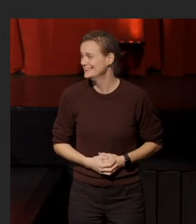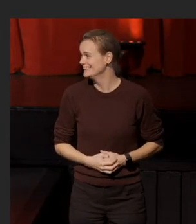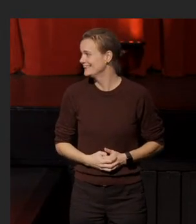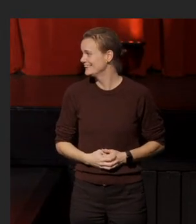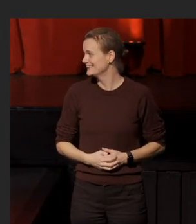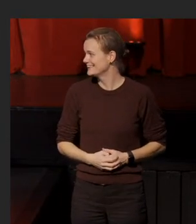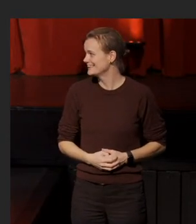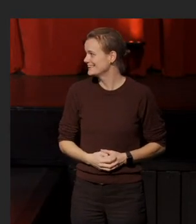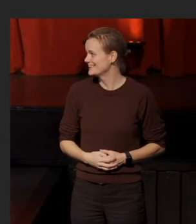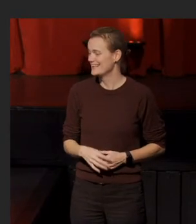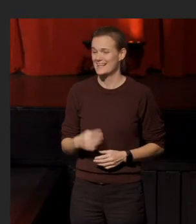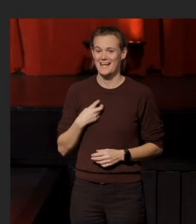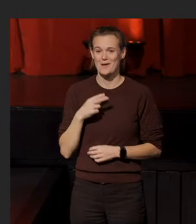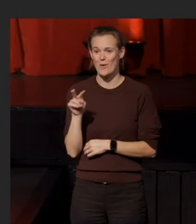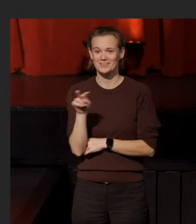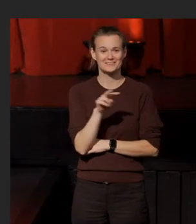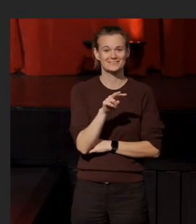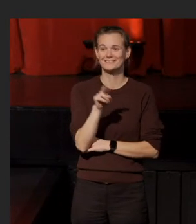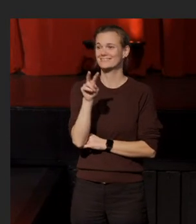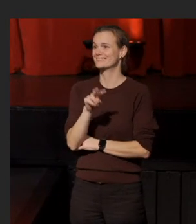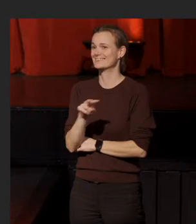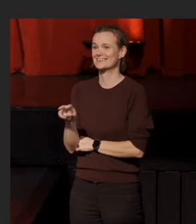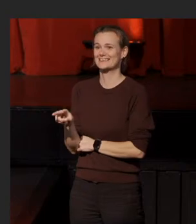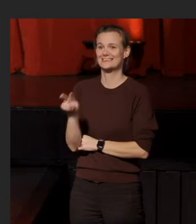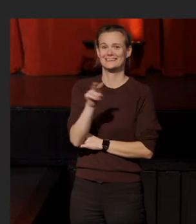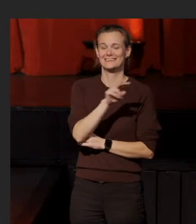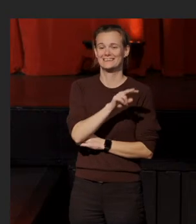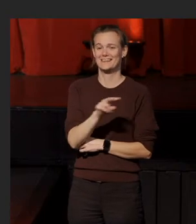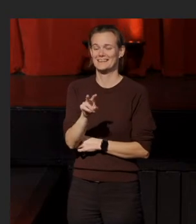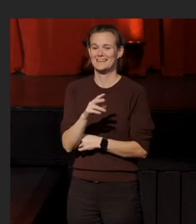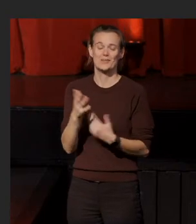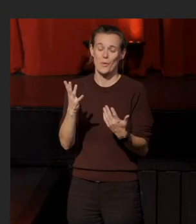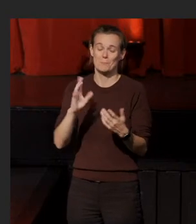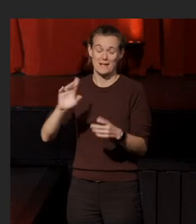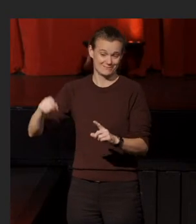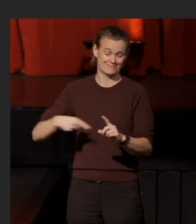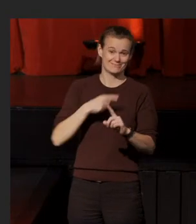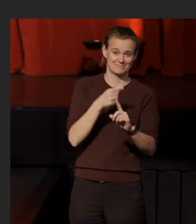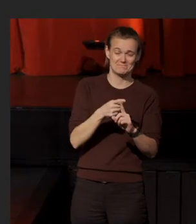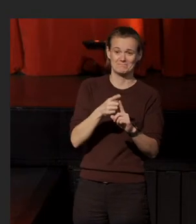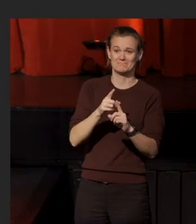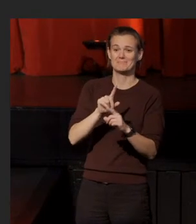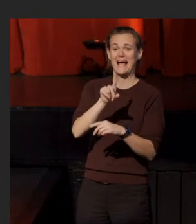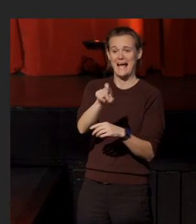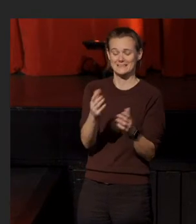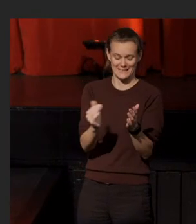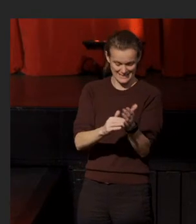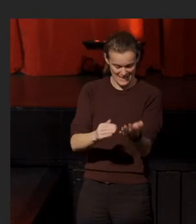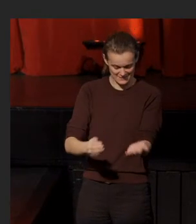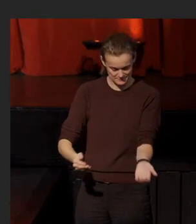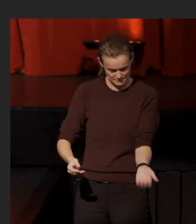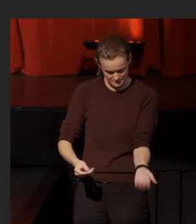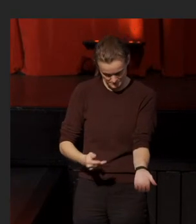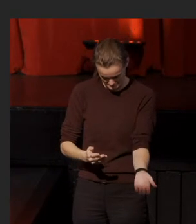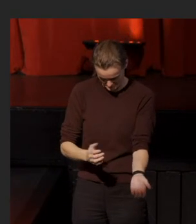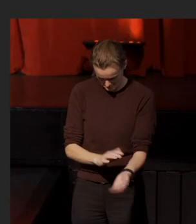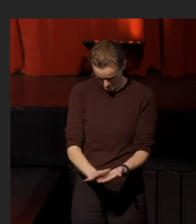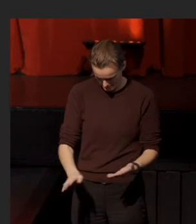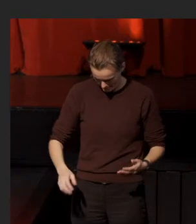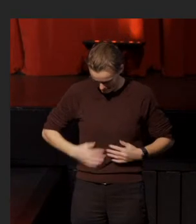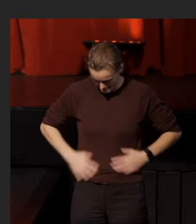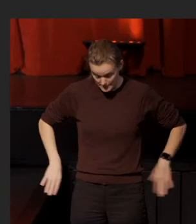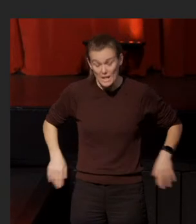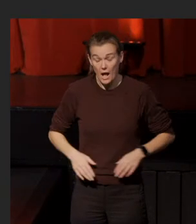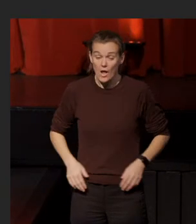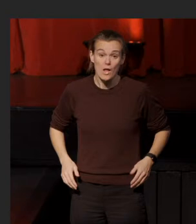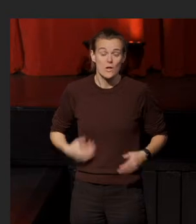I'm watching where you're looking, and you appear to be. I was returning to my original question about you know, whether you think. I think the protections are, in fact, and